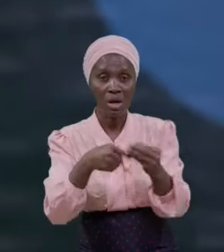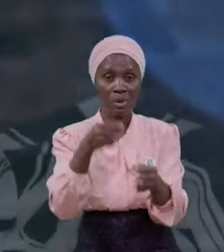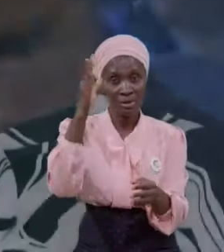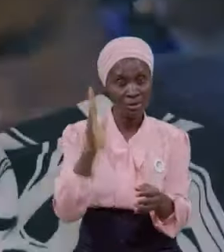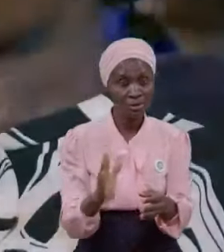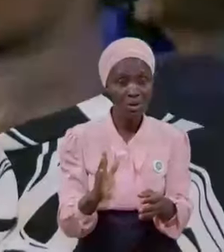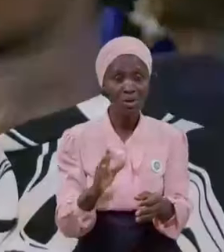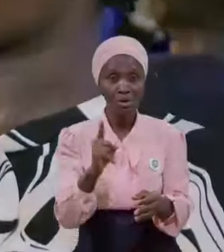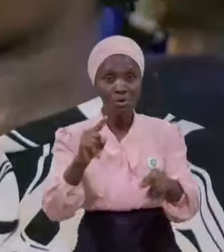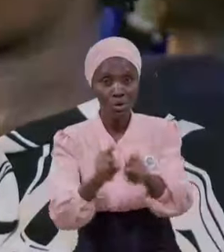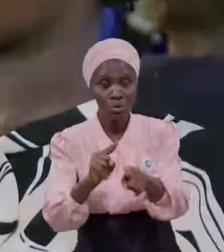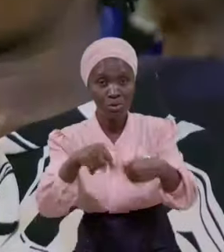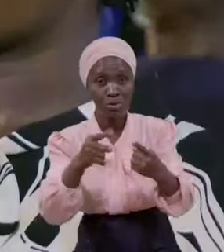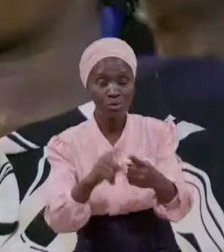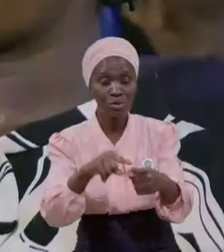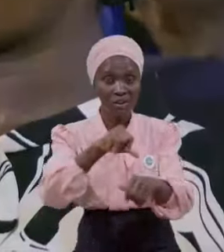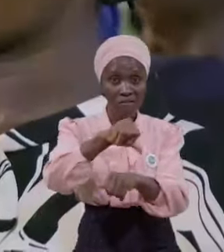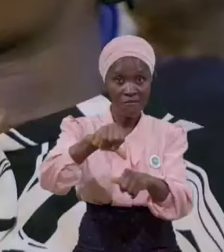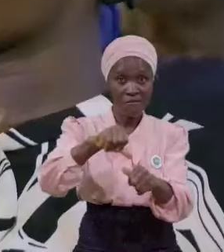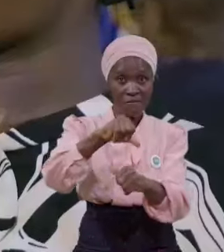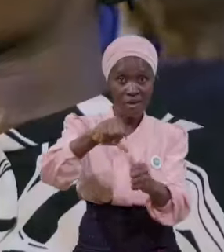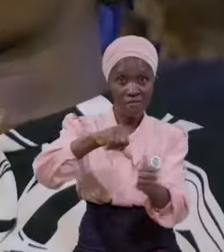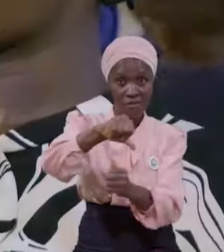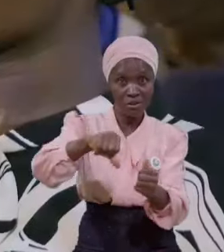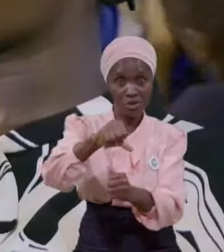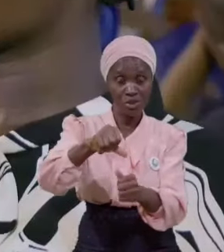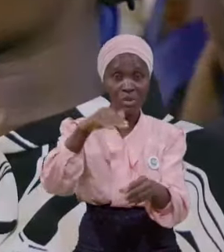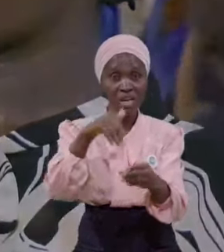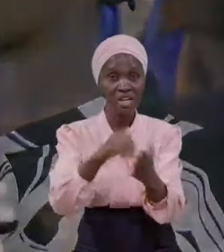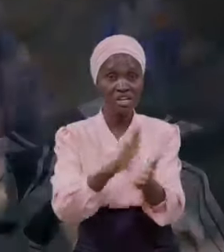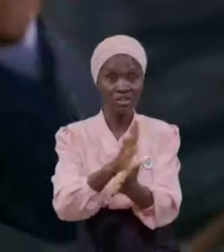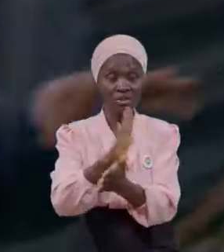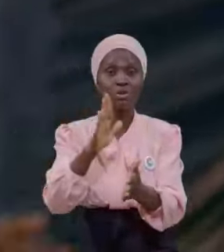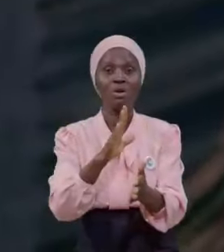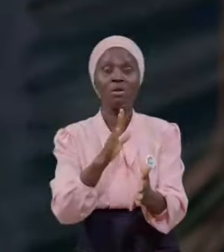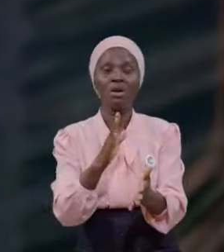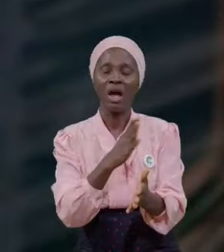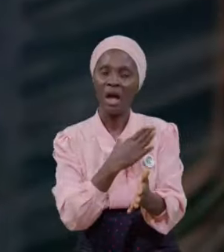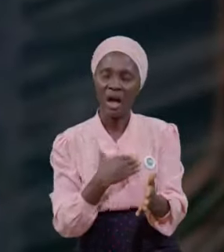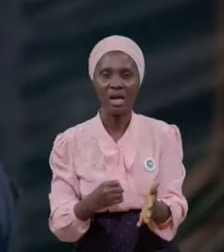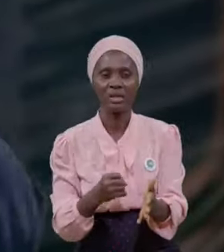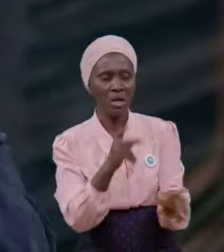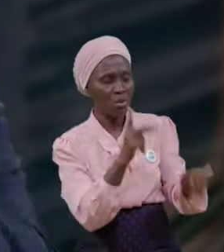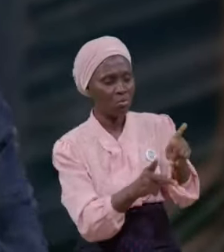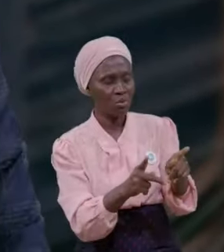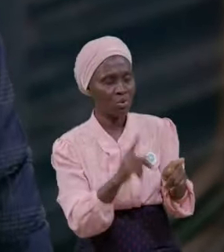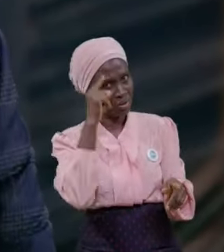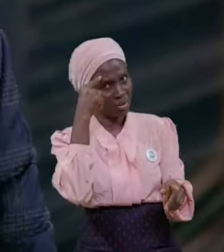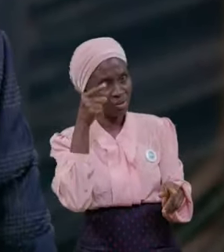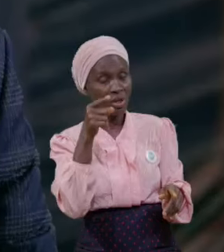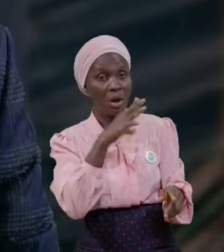a school, maybe secondary school, and they say it's a Christian school, and you're learning everything.